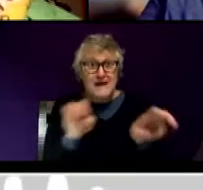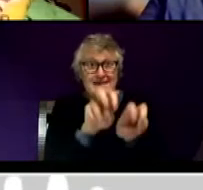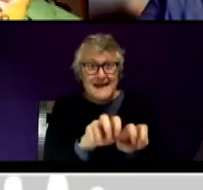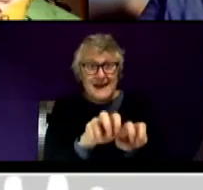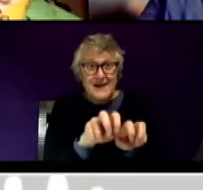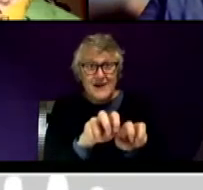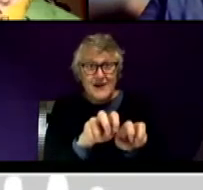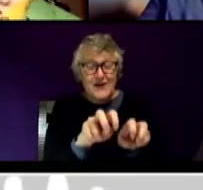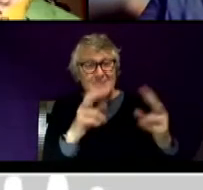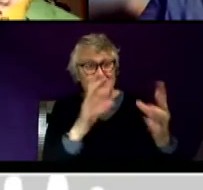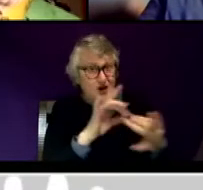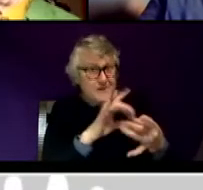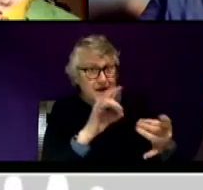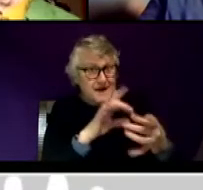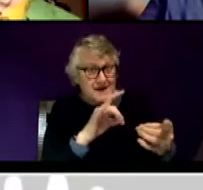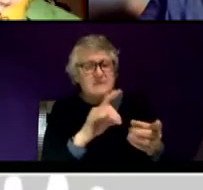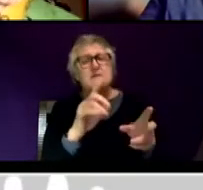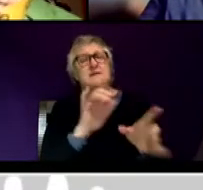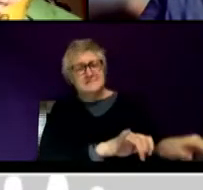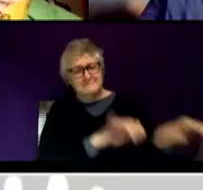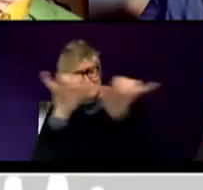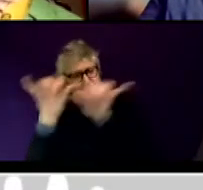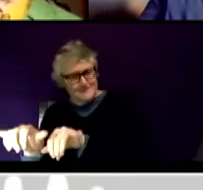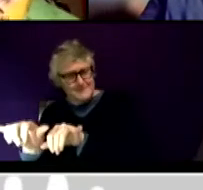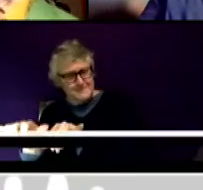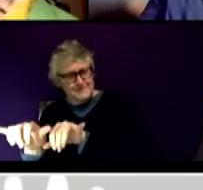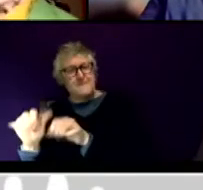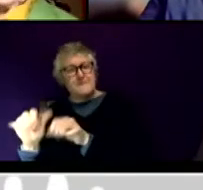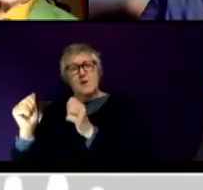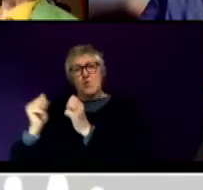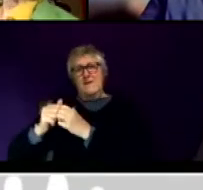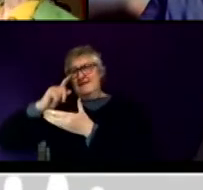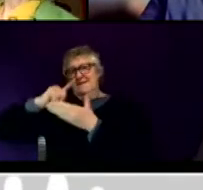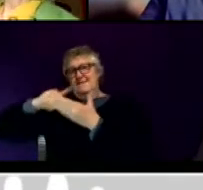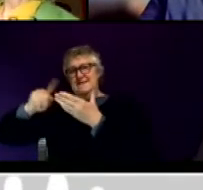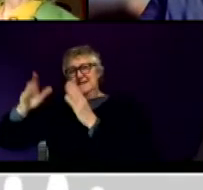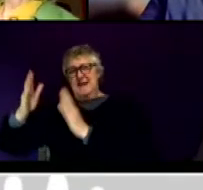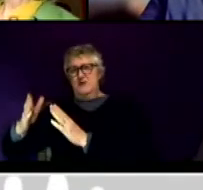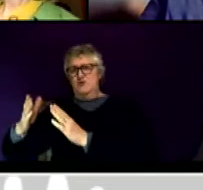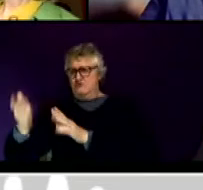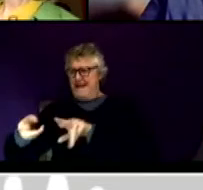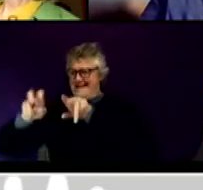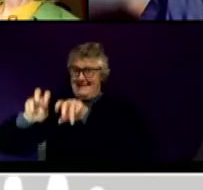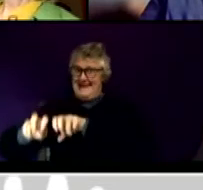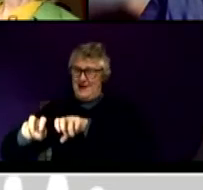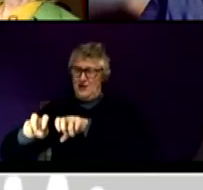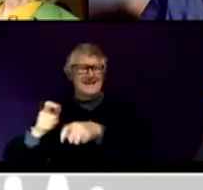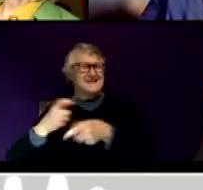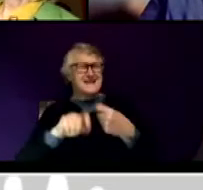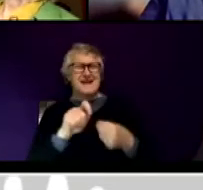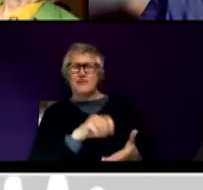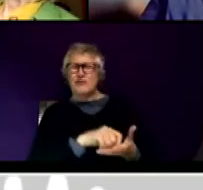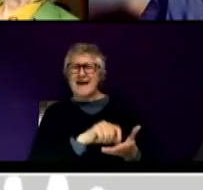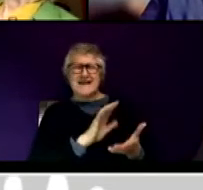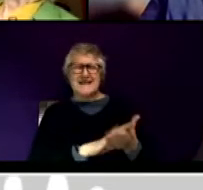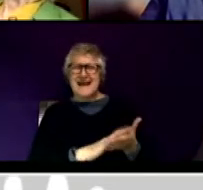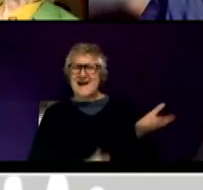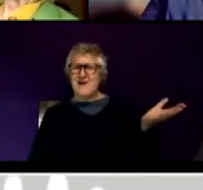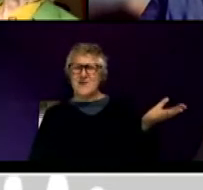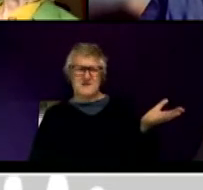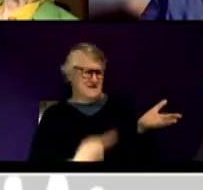think that something that I want you to think about, instead of them having to write something down, because writing something down, man, you